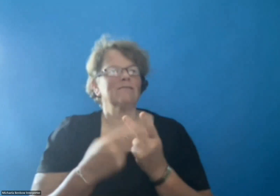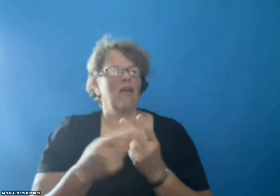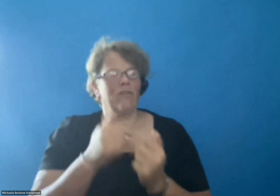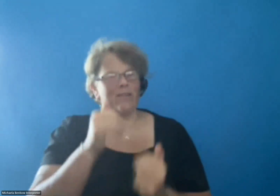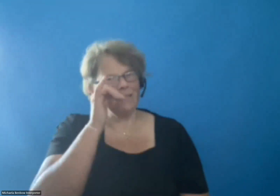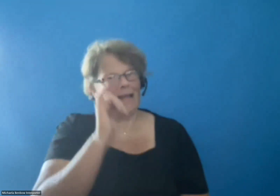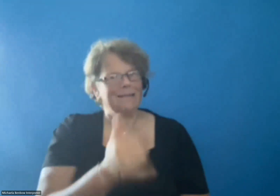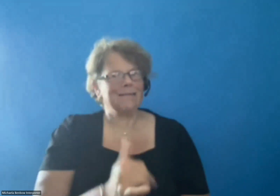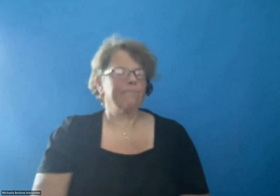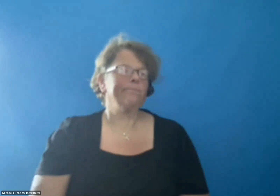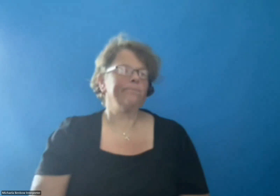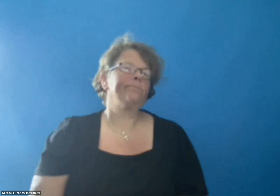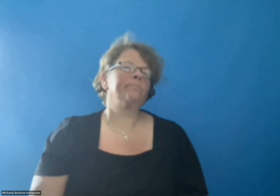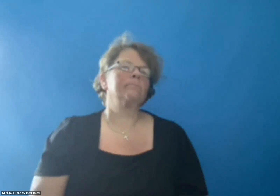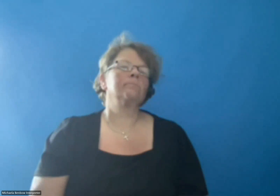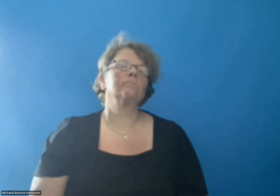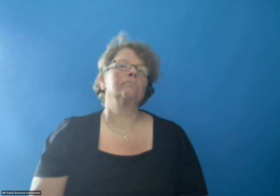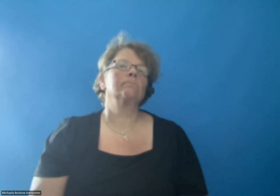ourselves account to.